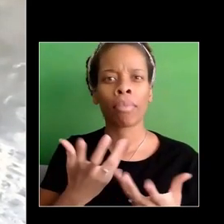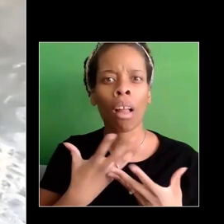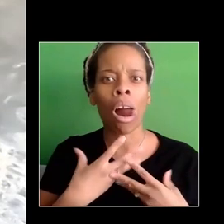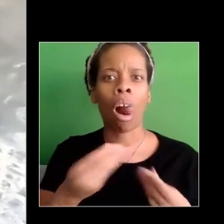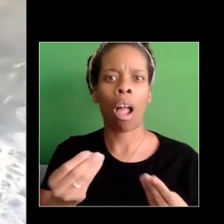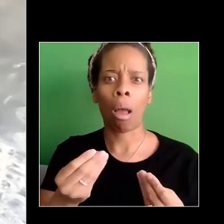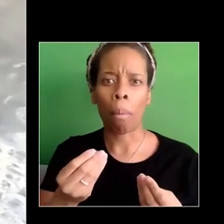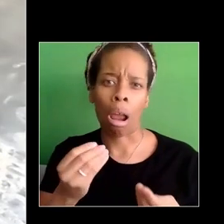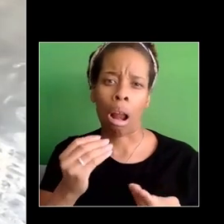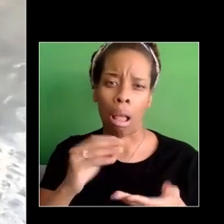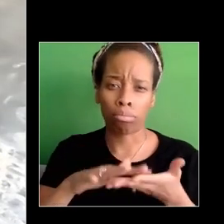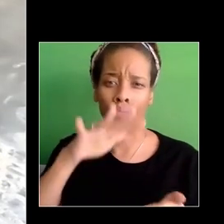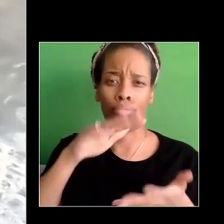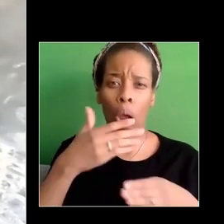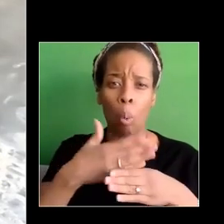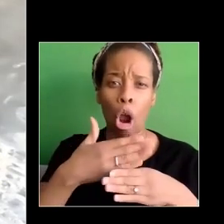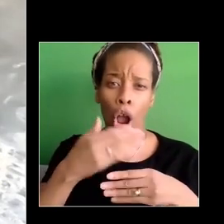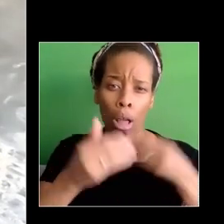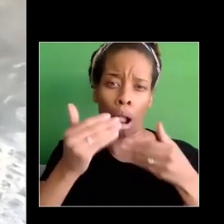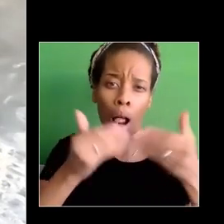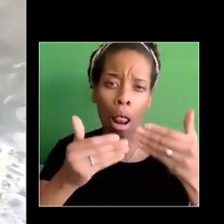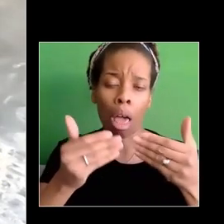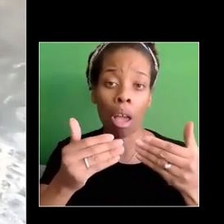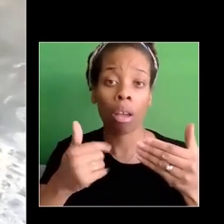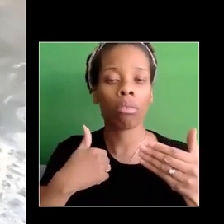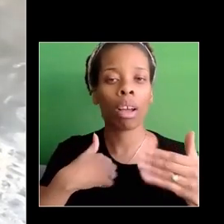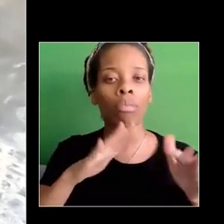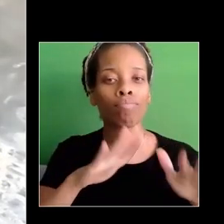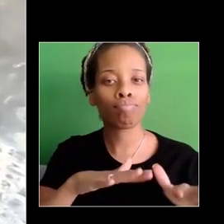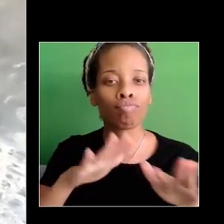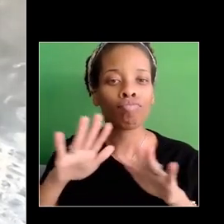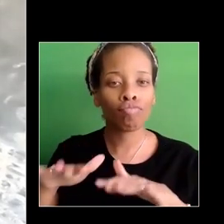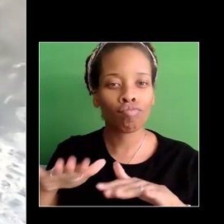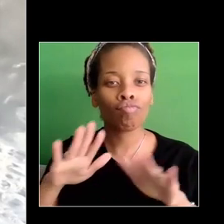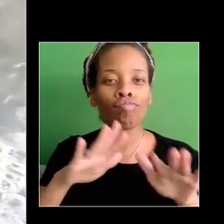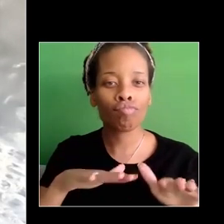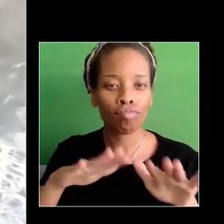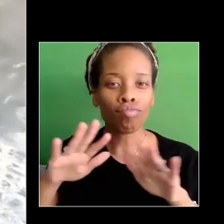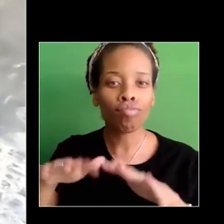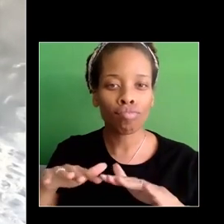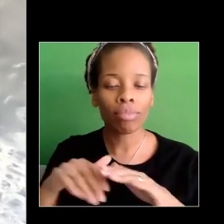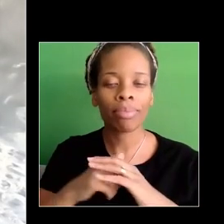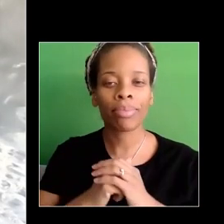the sake of wearing oneself out. So I think